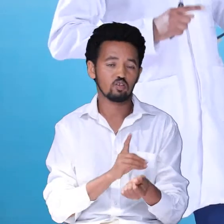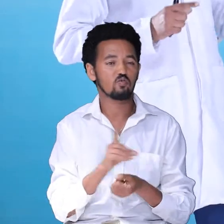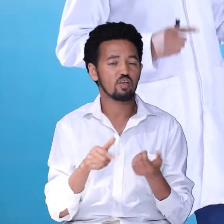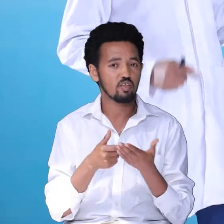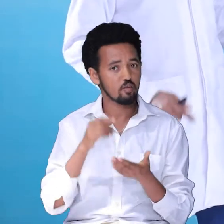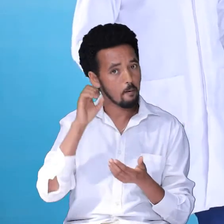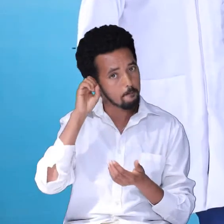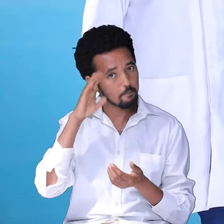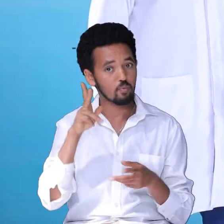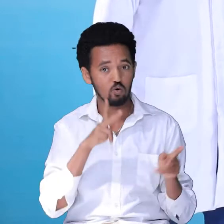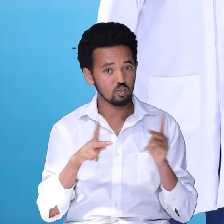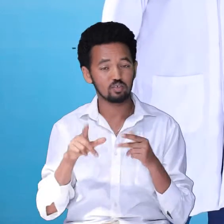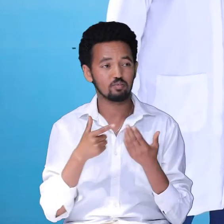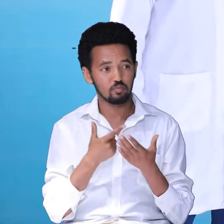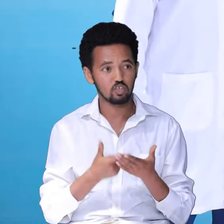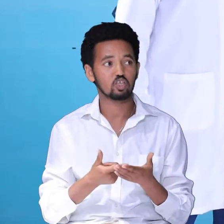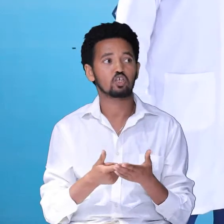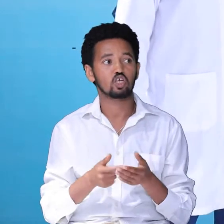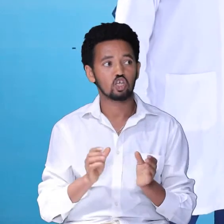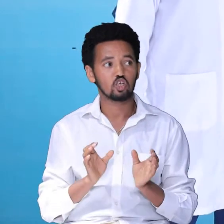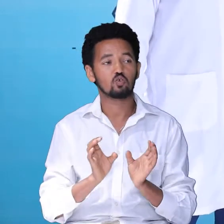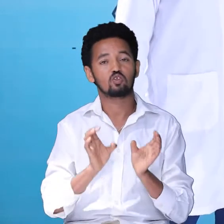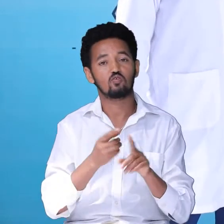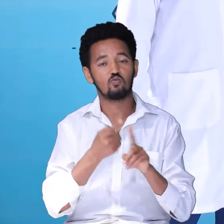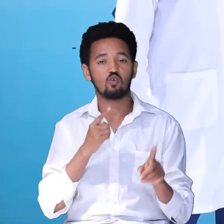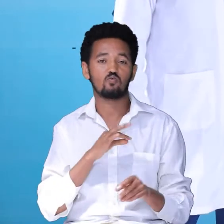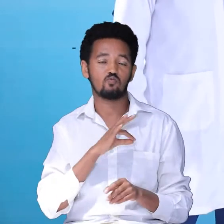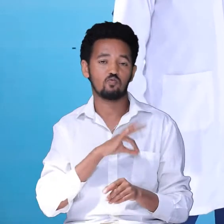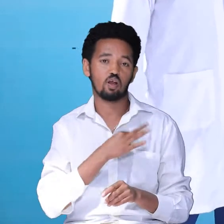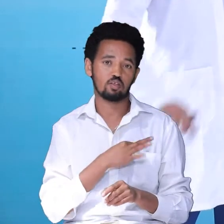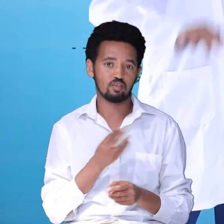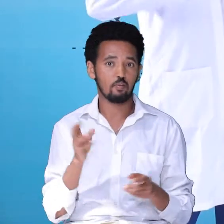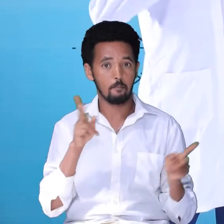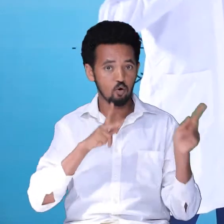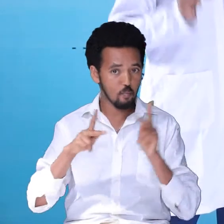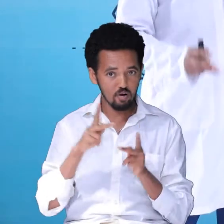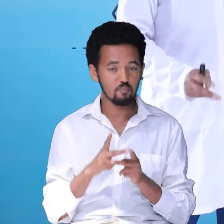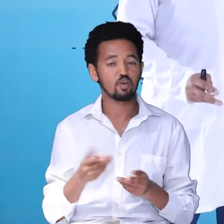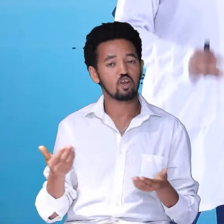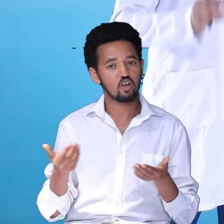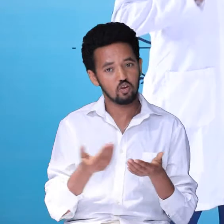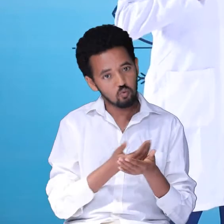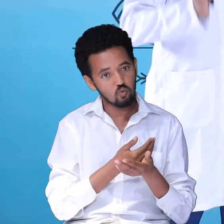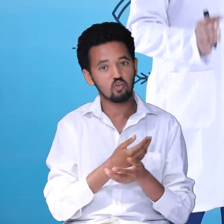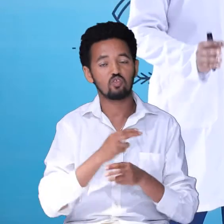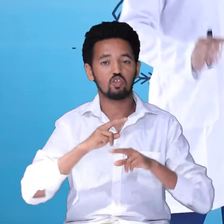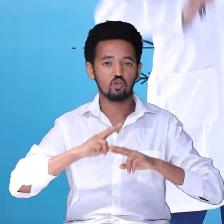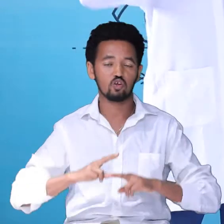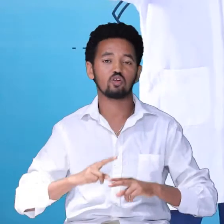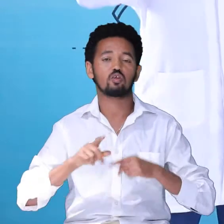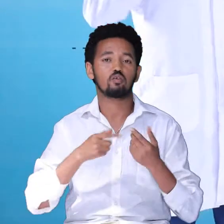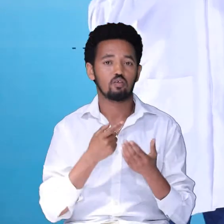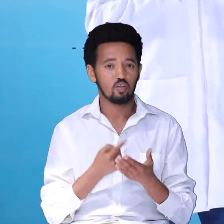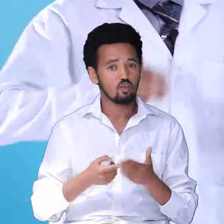he proclaimed a new constitution for France. He proclaimed new constitution for France and